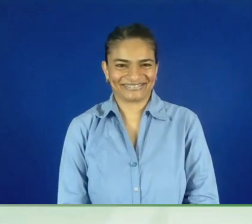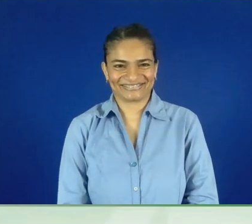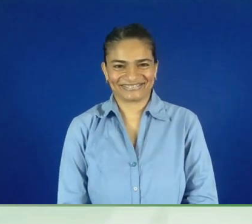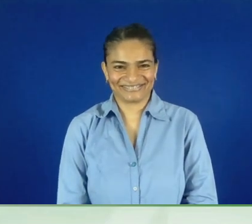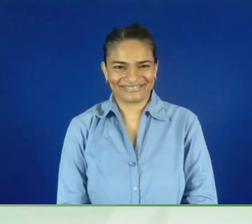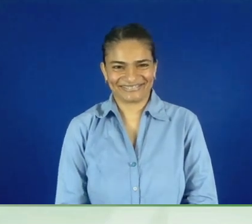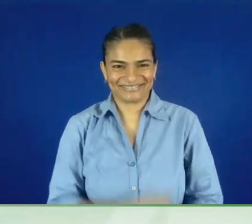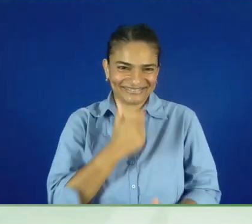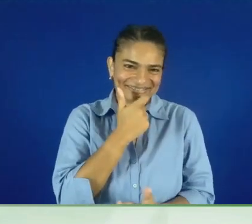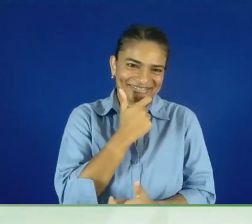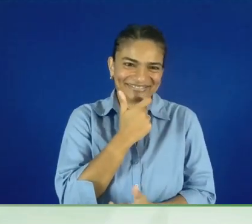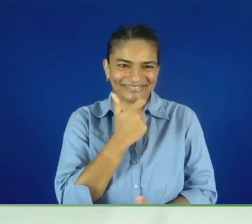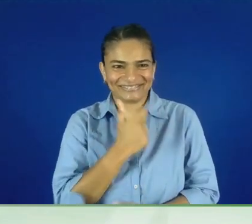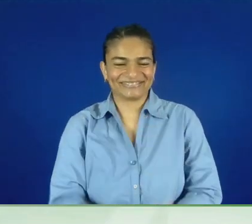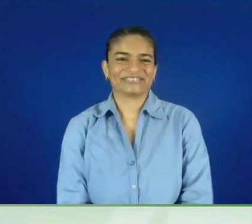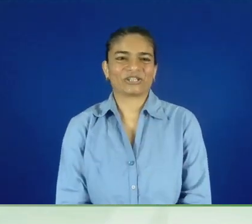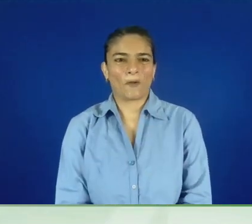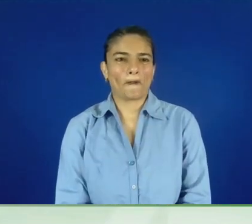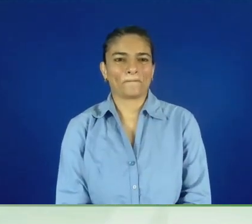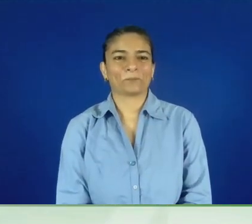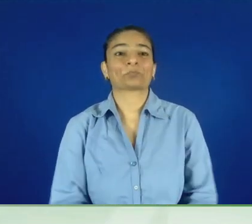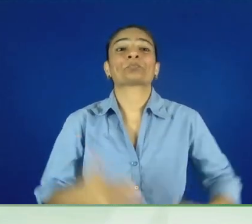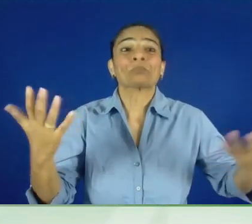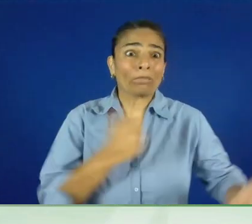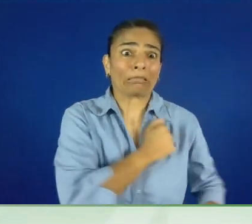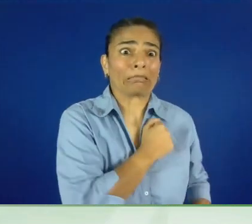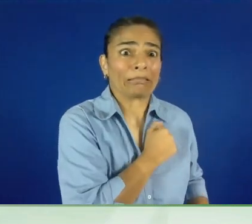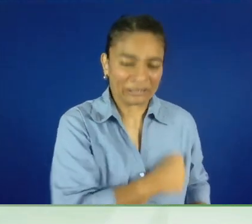right. So sorry. Okay, bang on time.